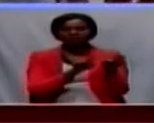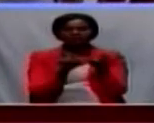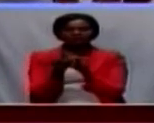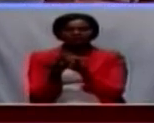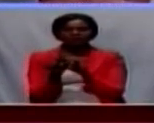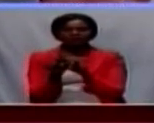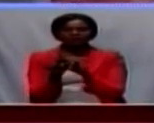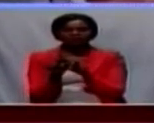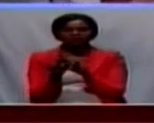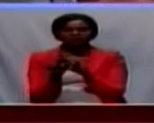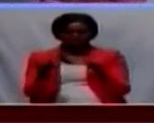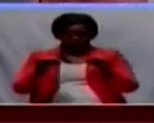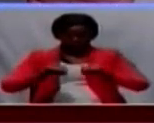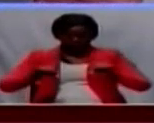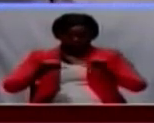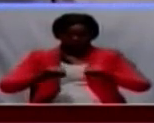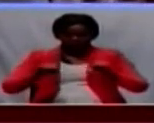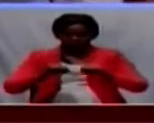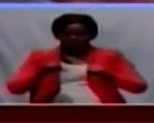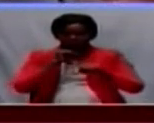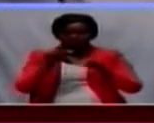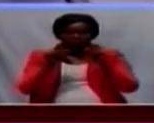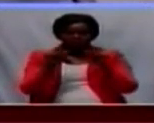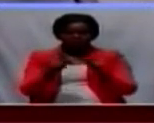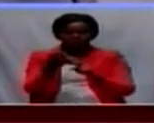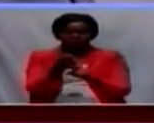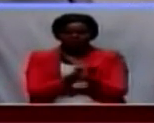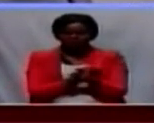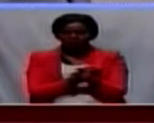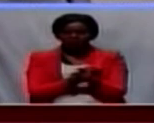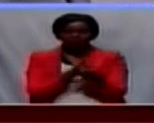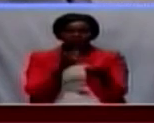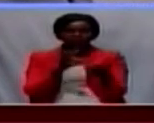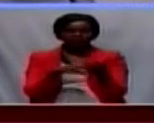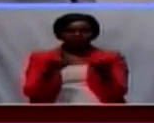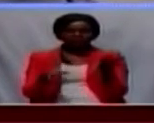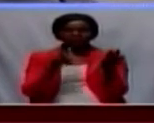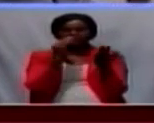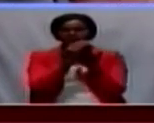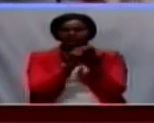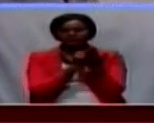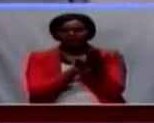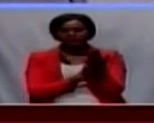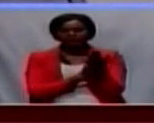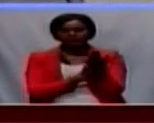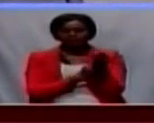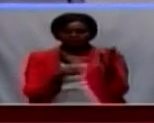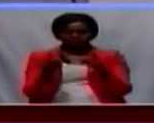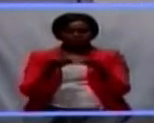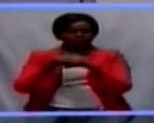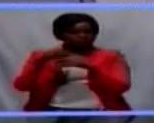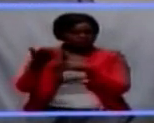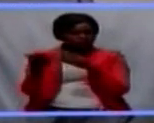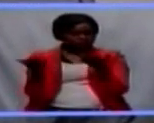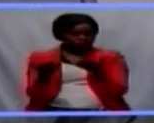that assessment did not arise from the excluded list, then those will be waived as well.